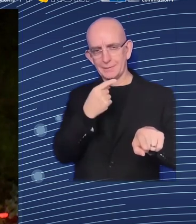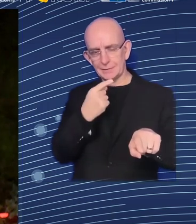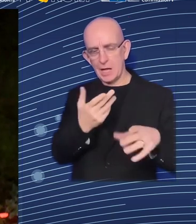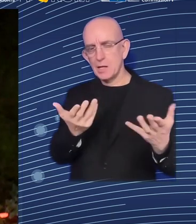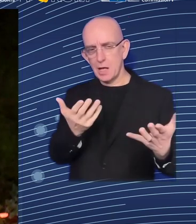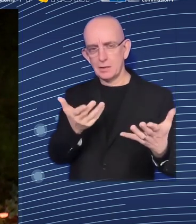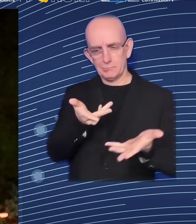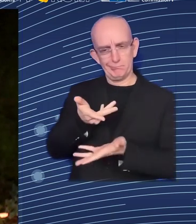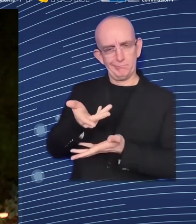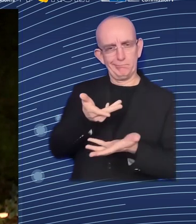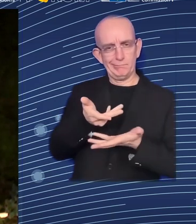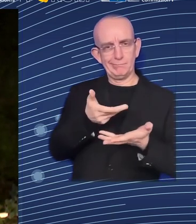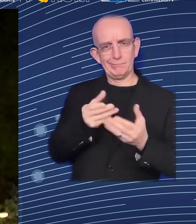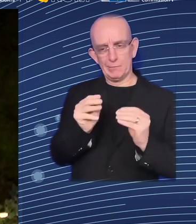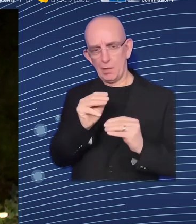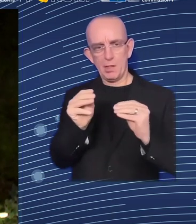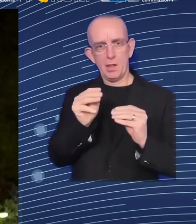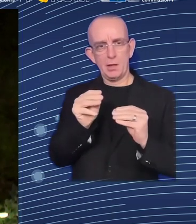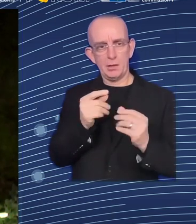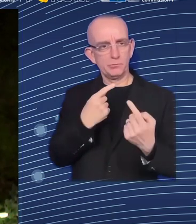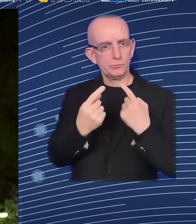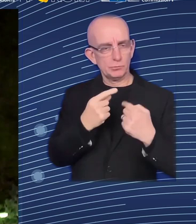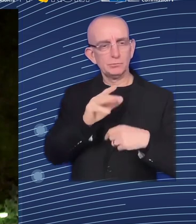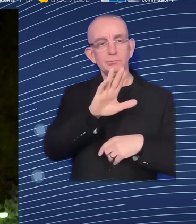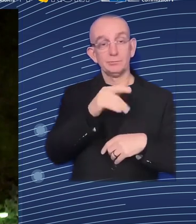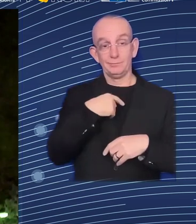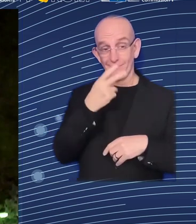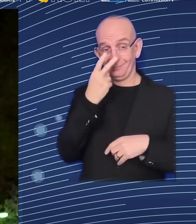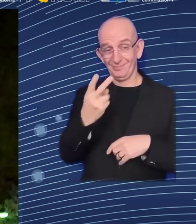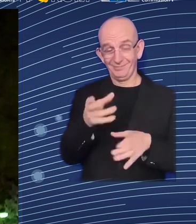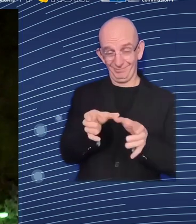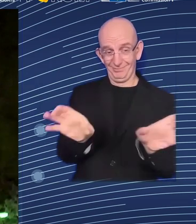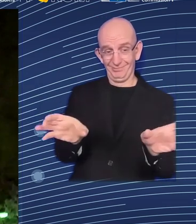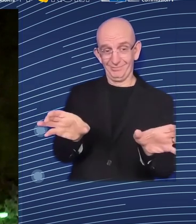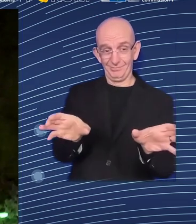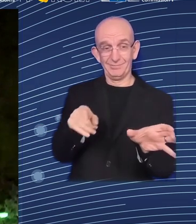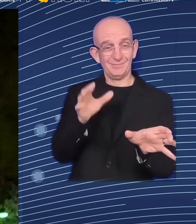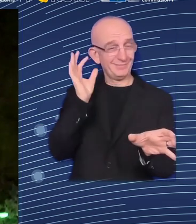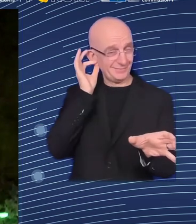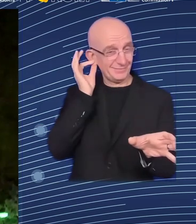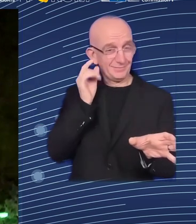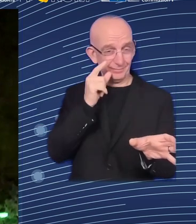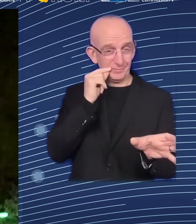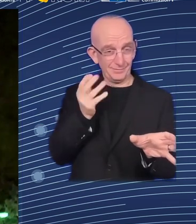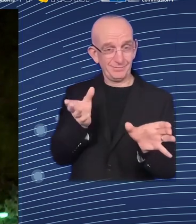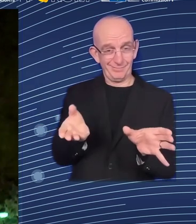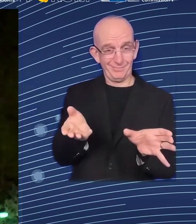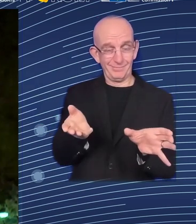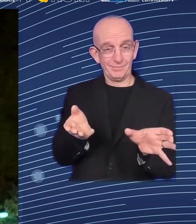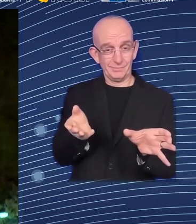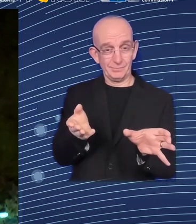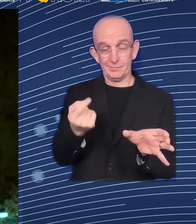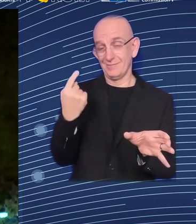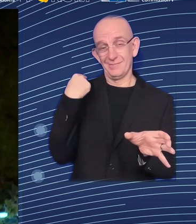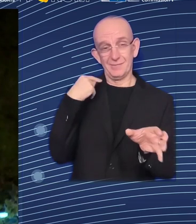15th of November, was Equal Pay Day, so the day when women stopped earning, in theory, because of the